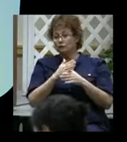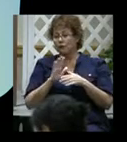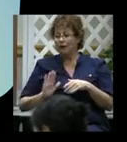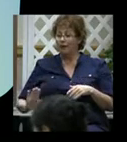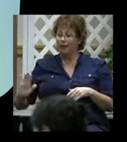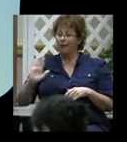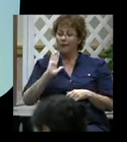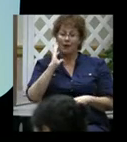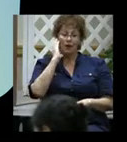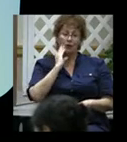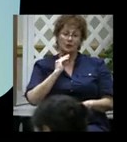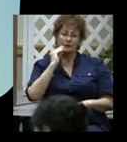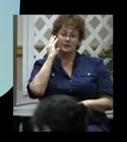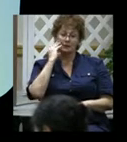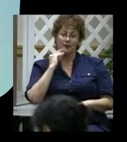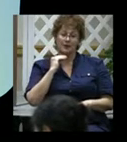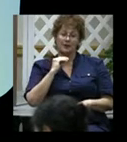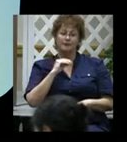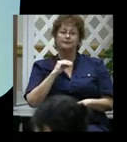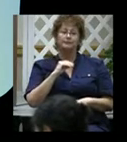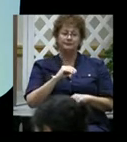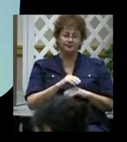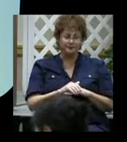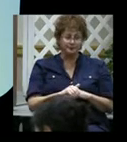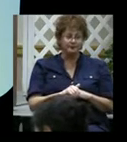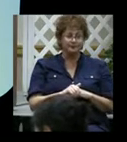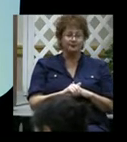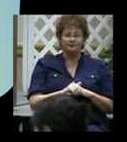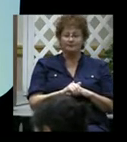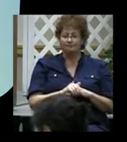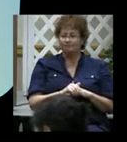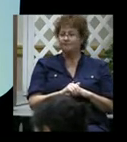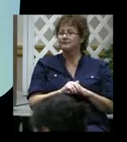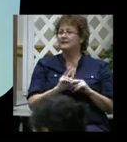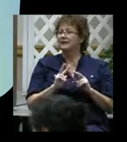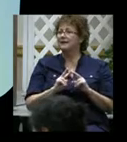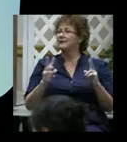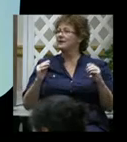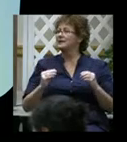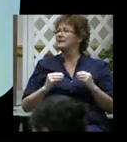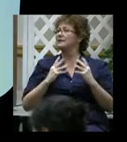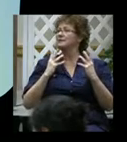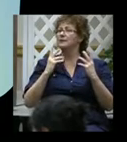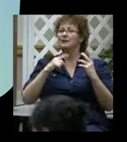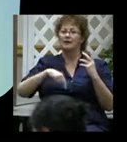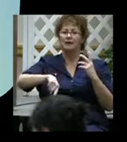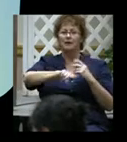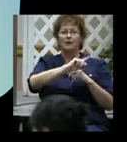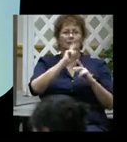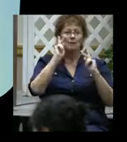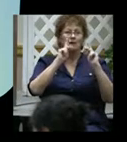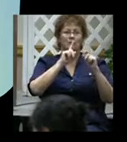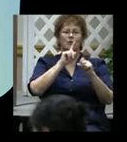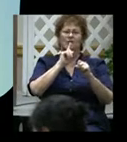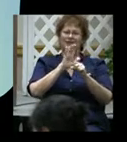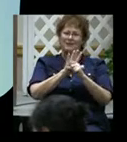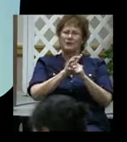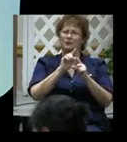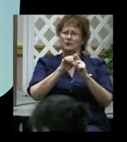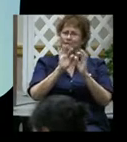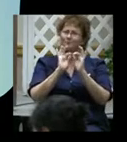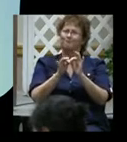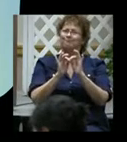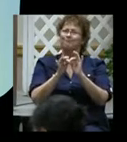experience, and it's just very inspiring to see that the work and how committed these individuals are. Many of